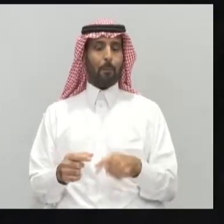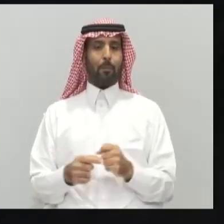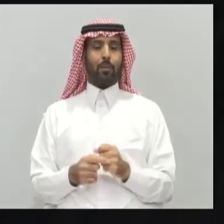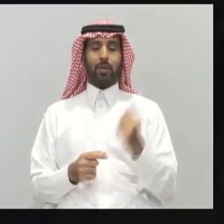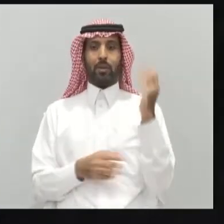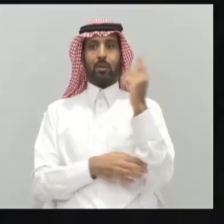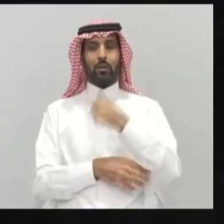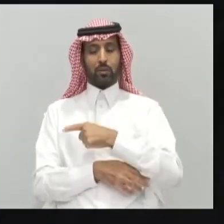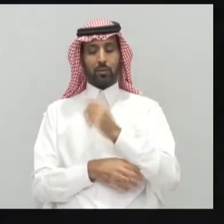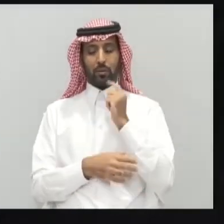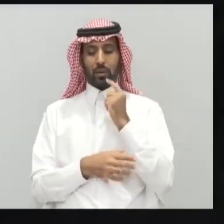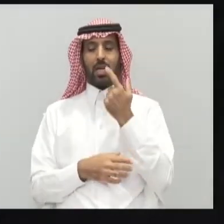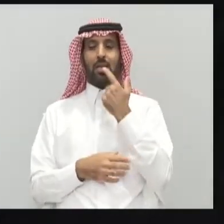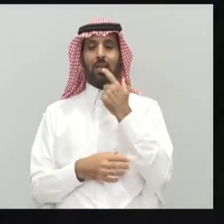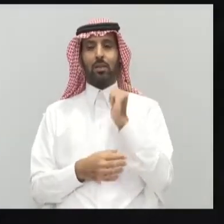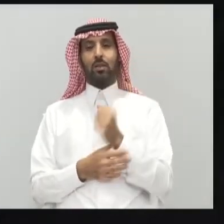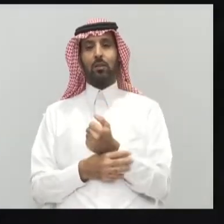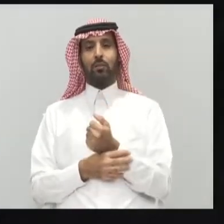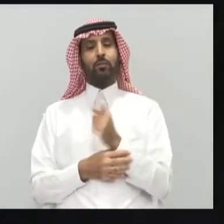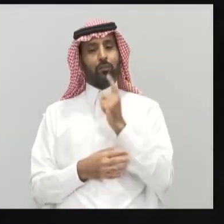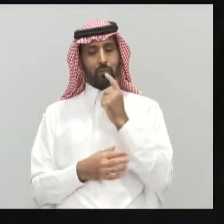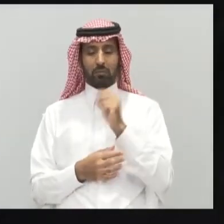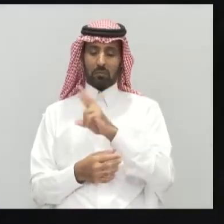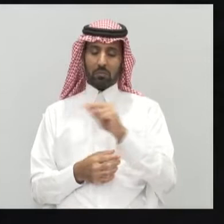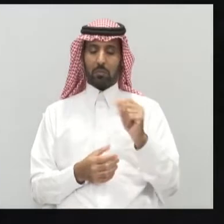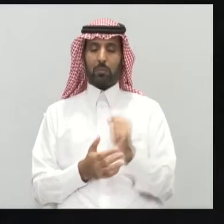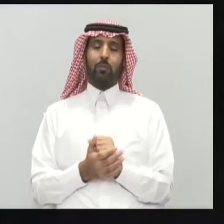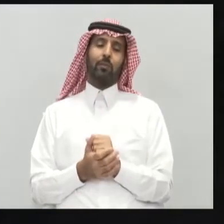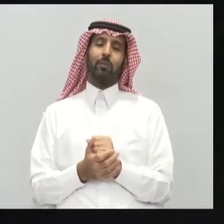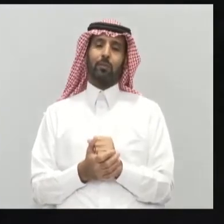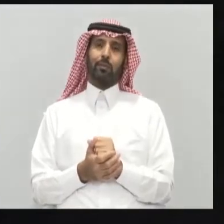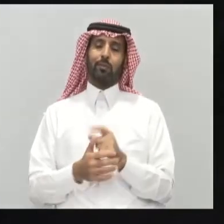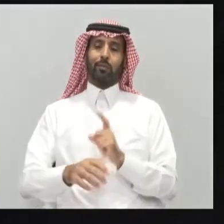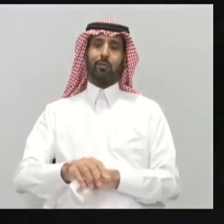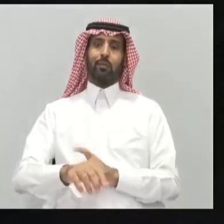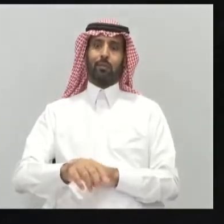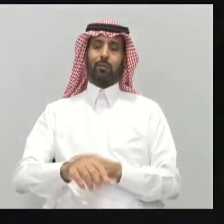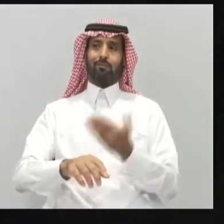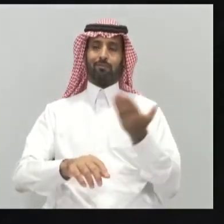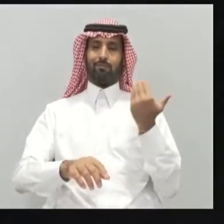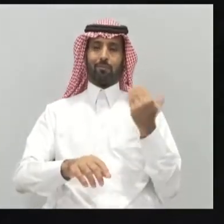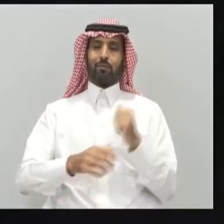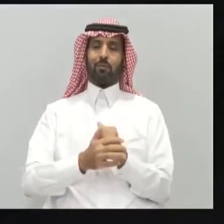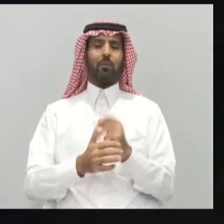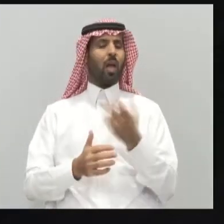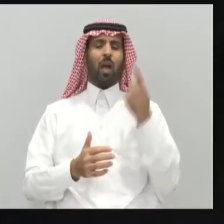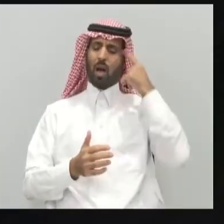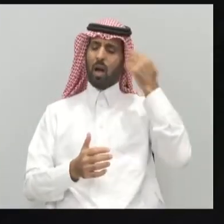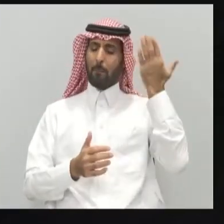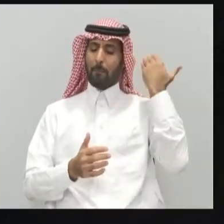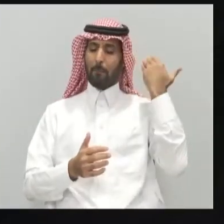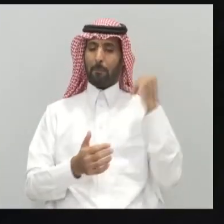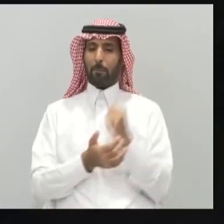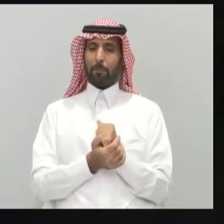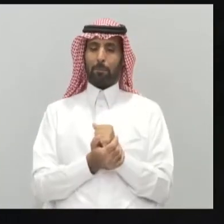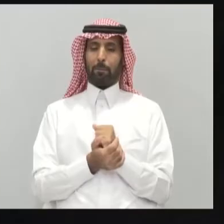Also years, they are considered dates. Also the times, I'm saying like 8 o'clock, 5 o'clock, this is the